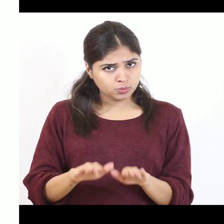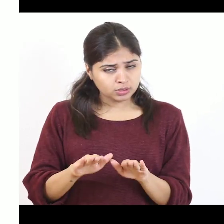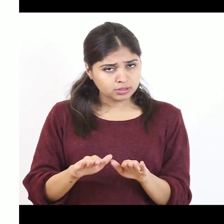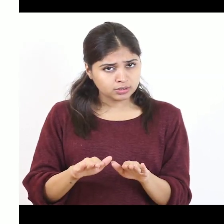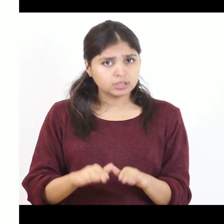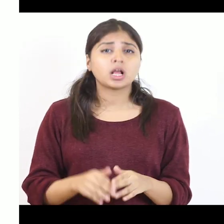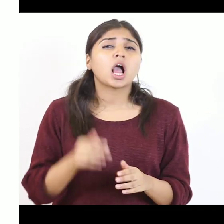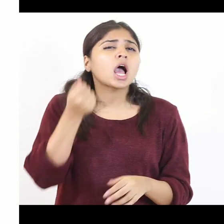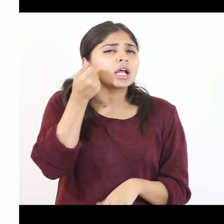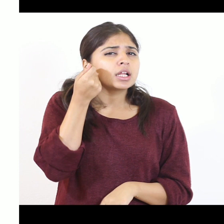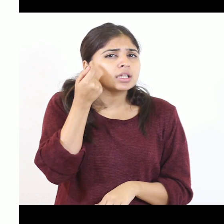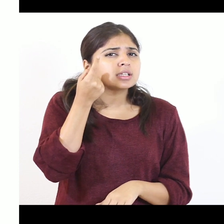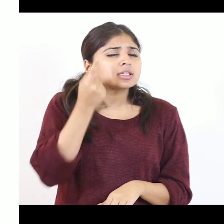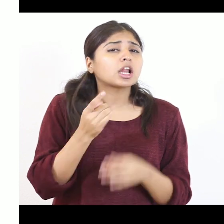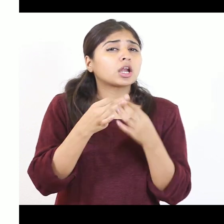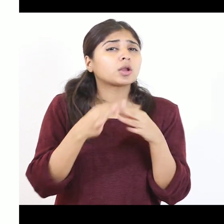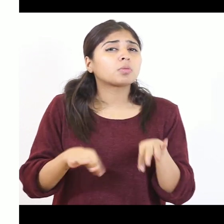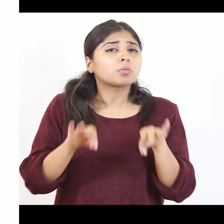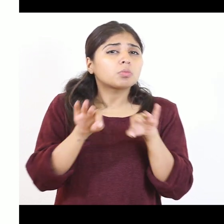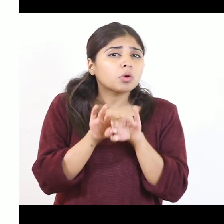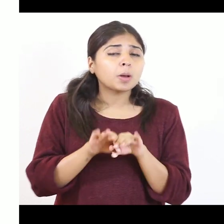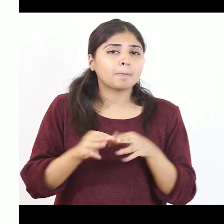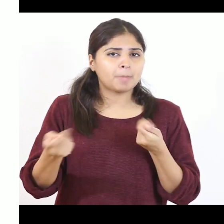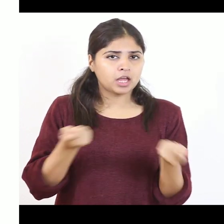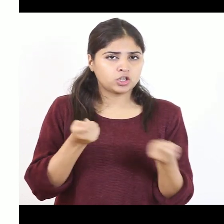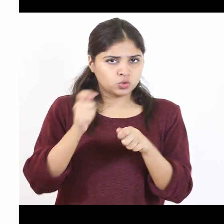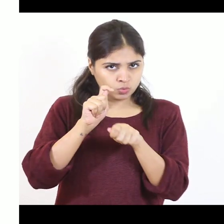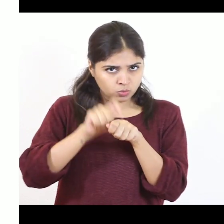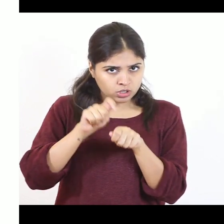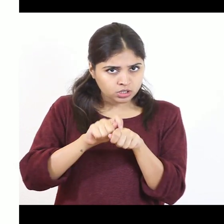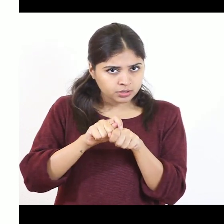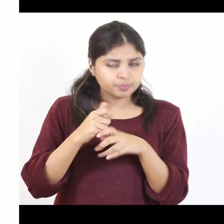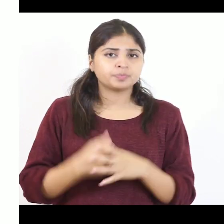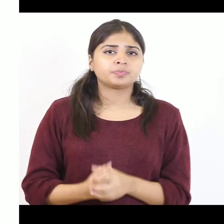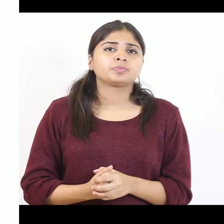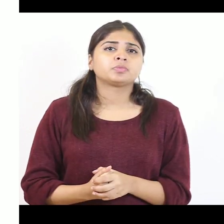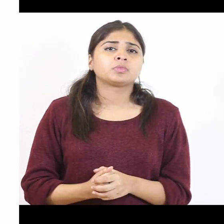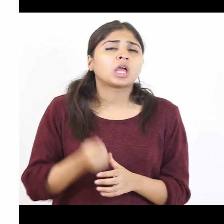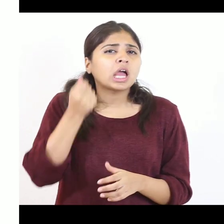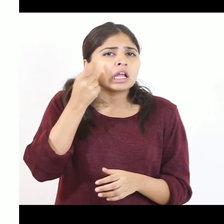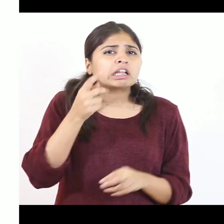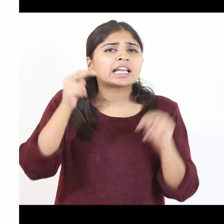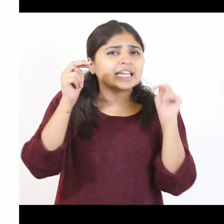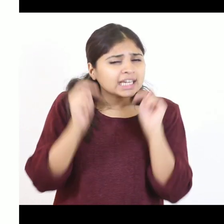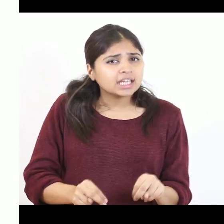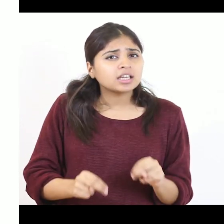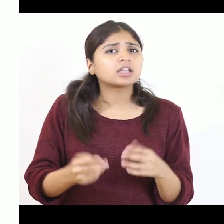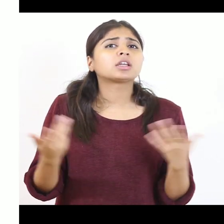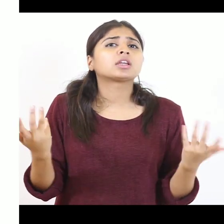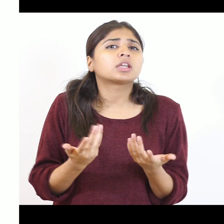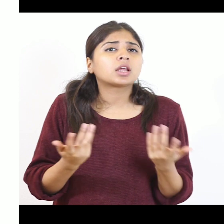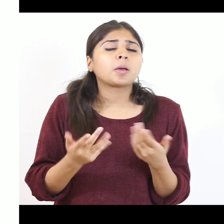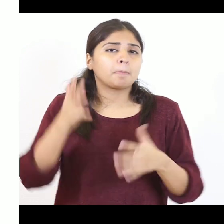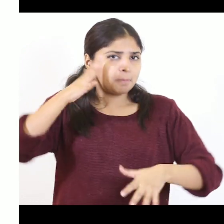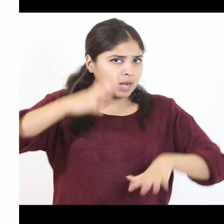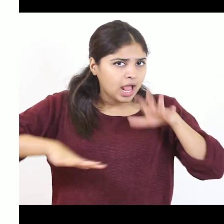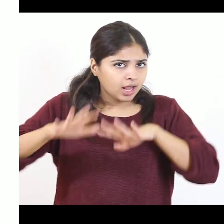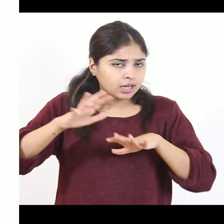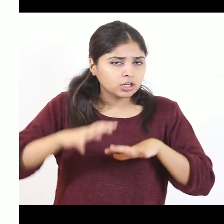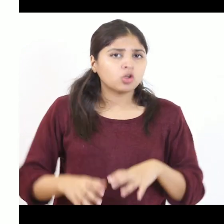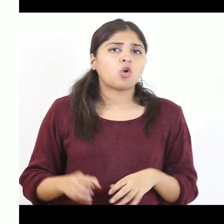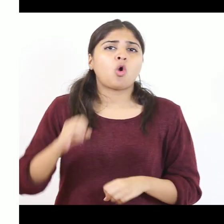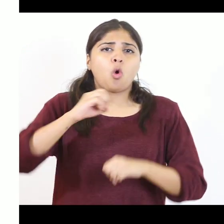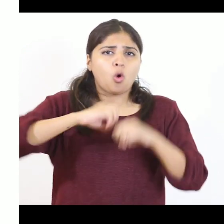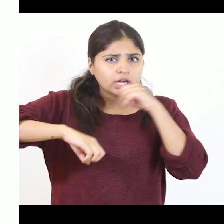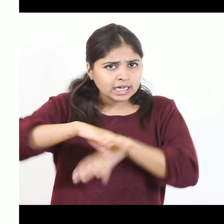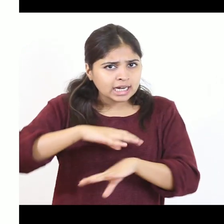Objectives. At the end of this session, you will be able to understand the importance of managing work, understand